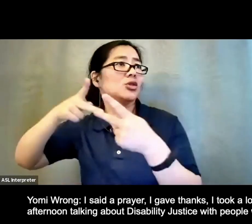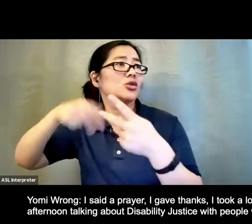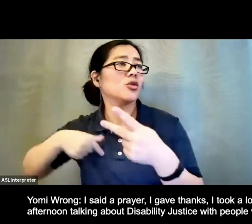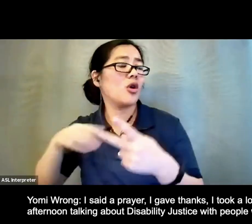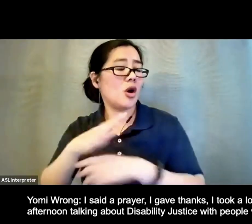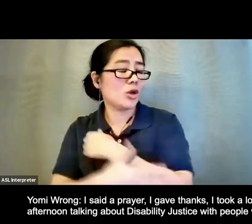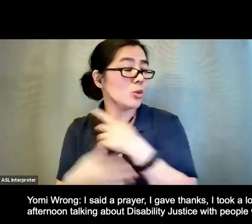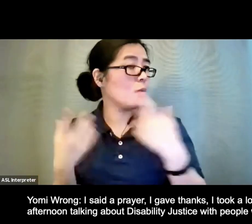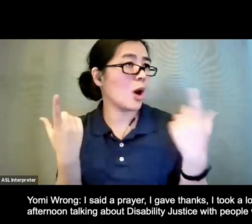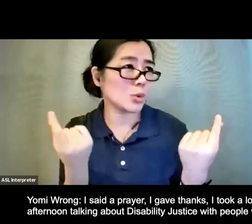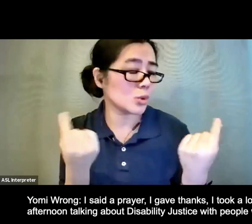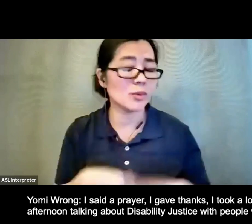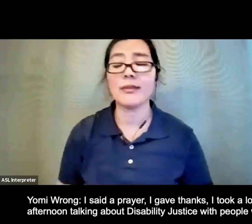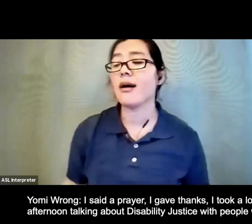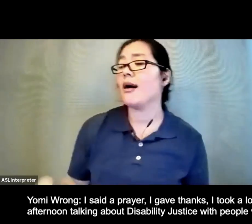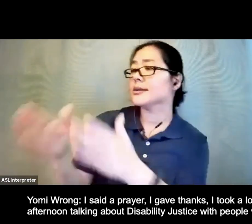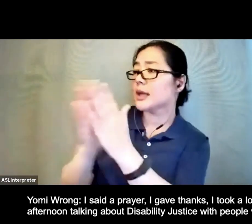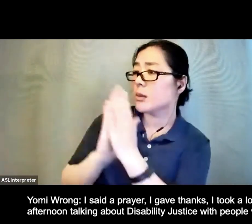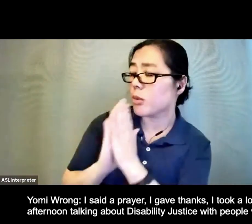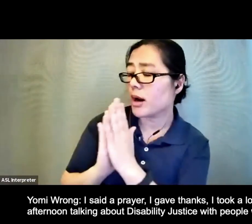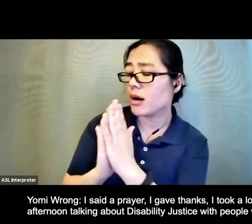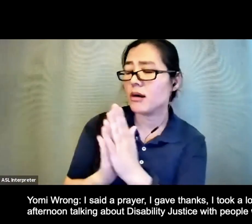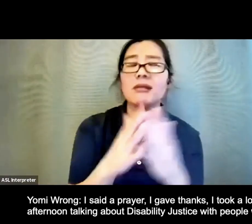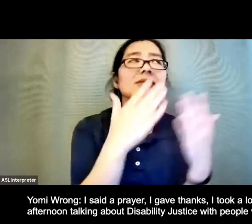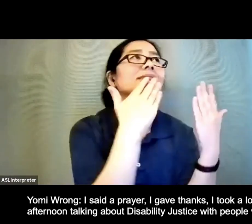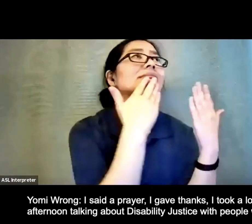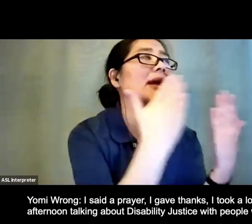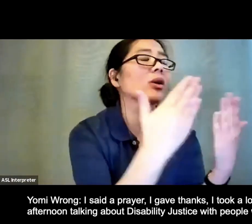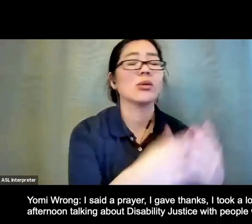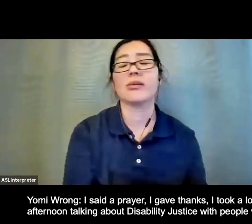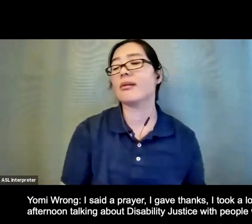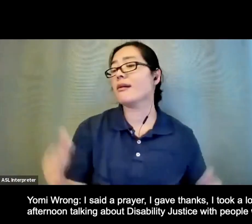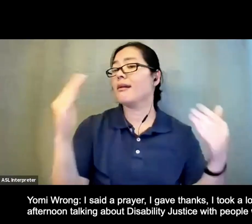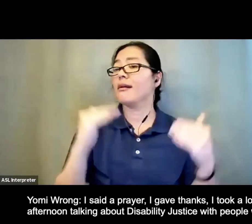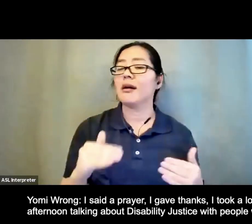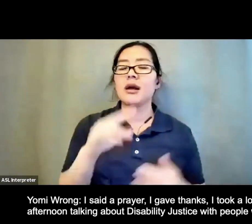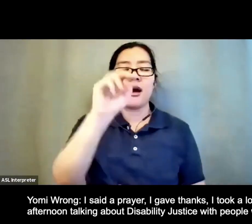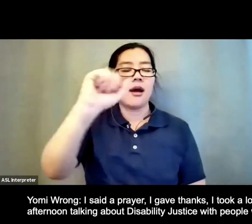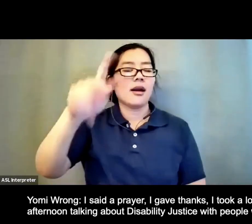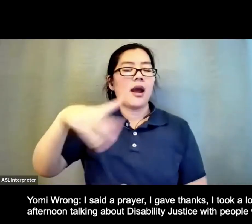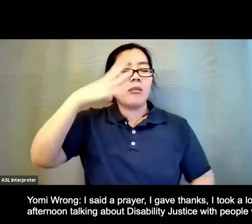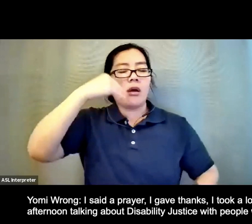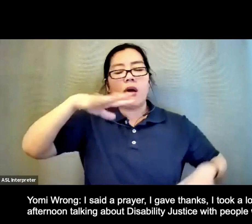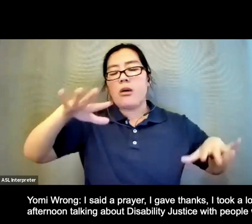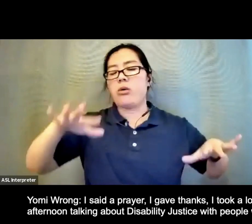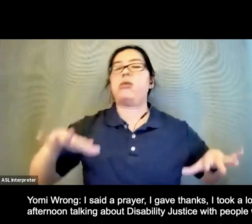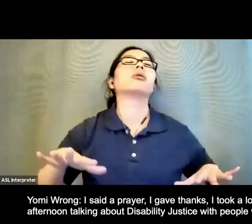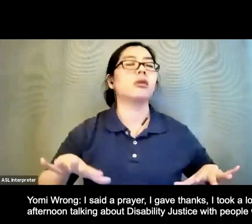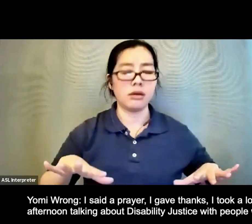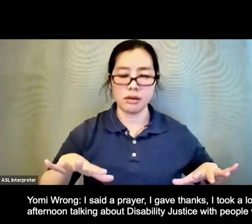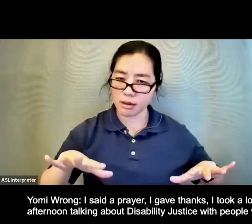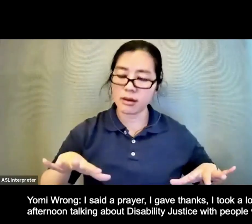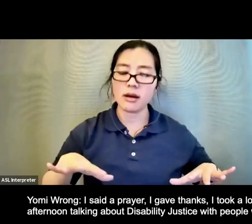took a long overdue nap, and then I spent a couple of hours in the afternoon talking